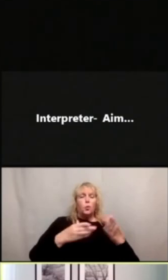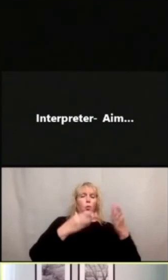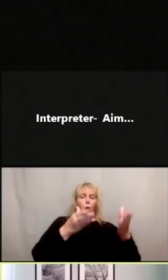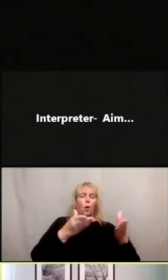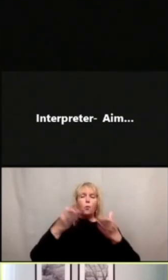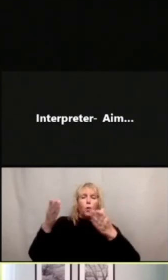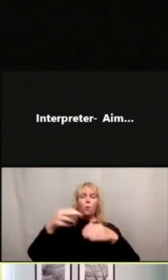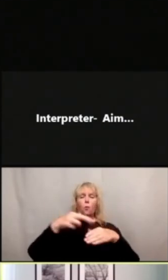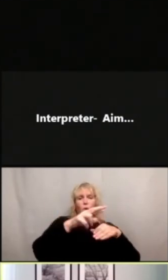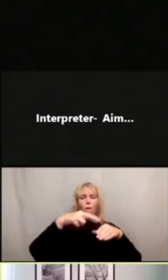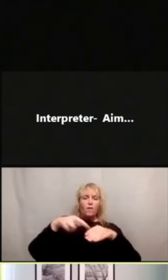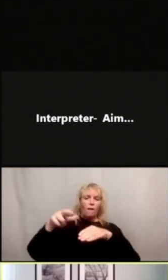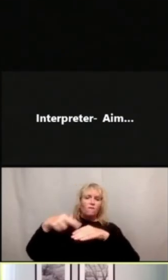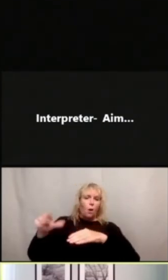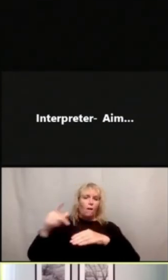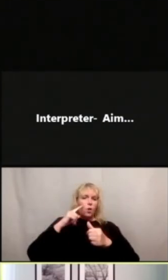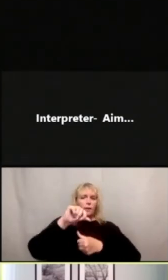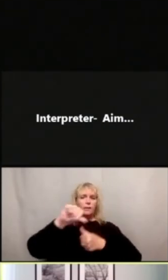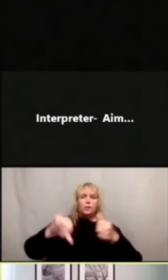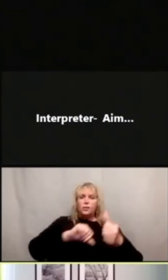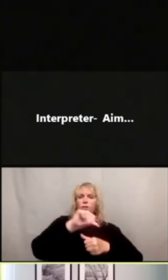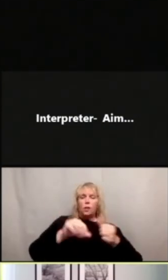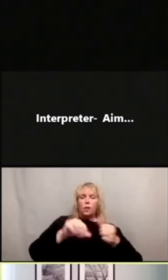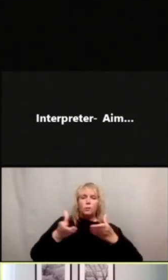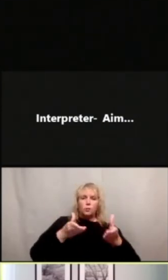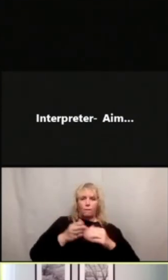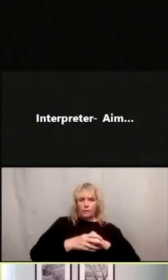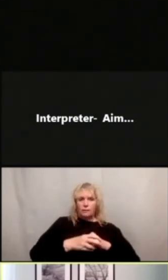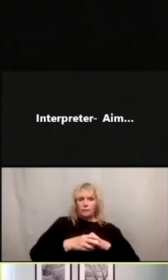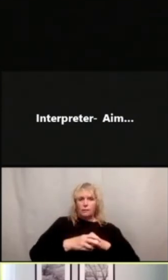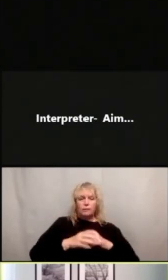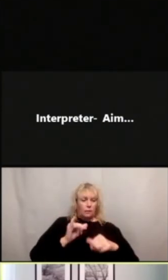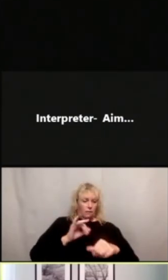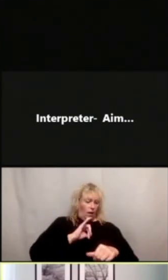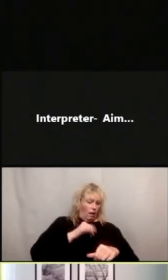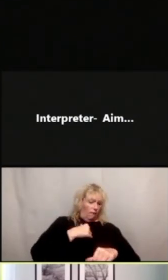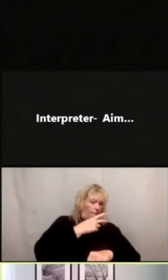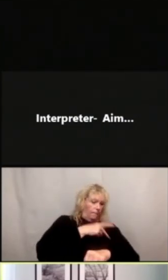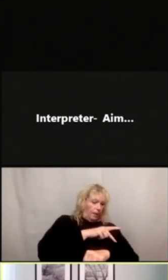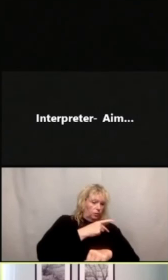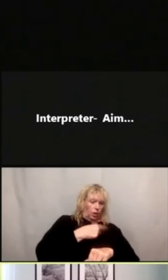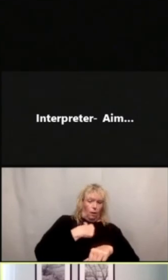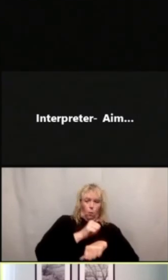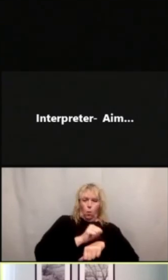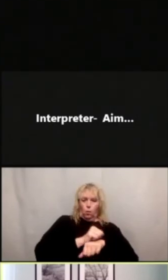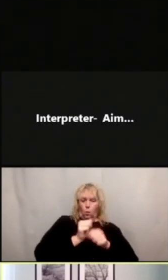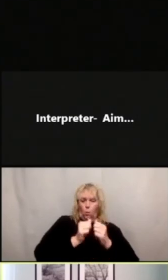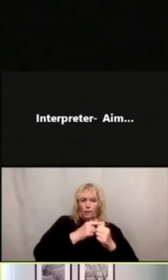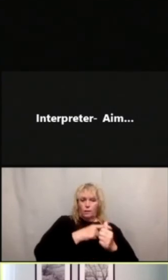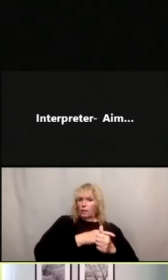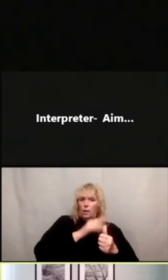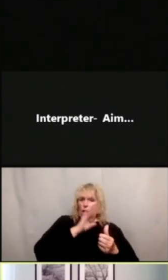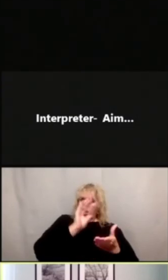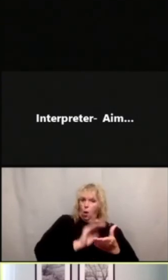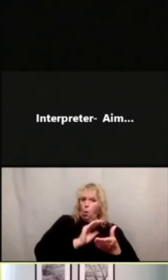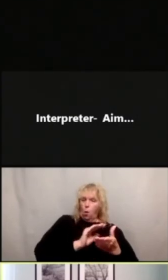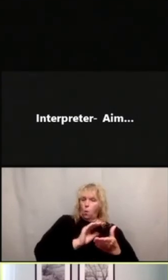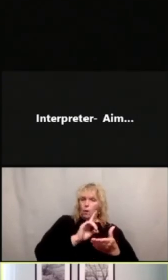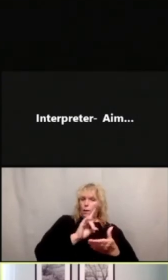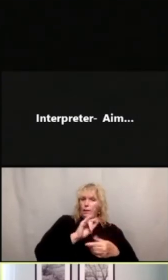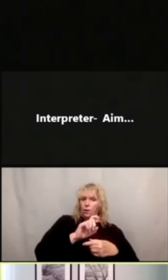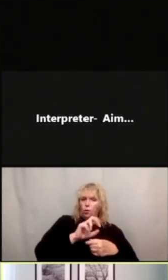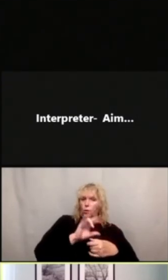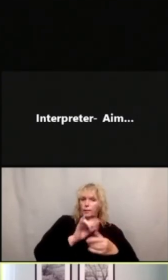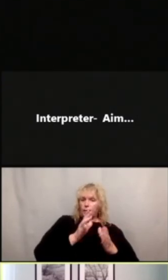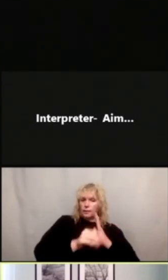services. This is another one that I've kind of heard about. If you have a patient or a client that you're working with that has low literacy skills, do you know